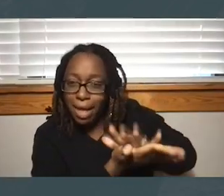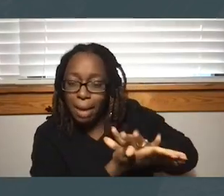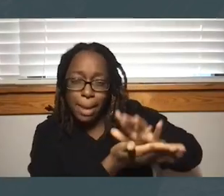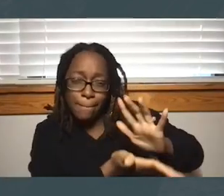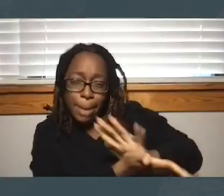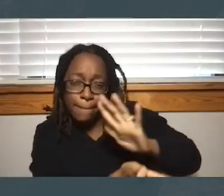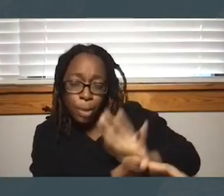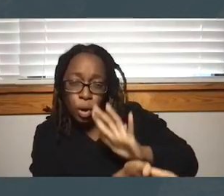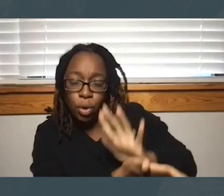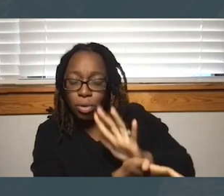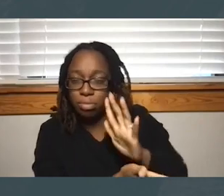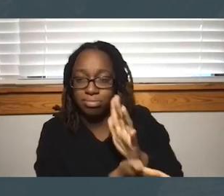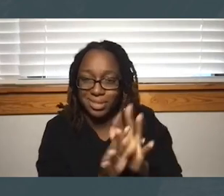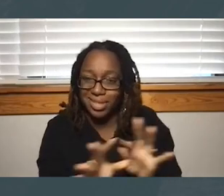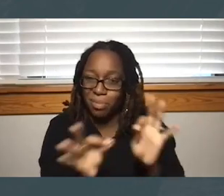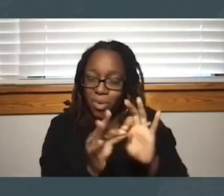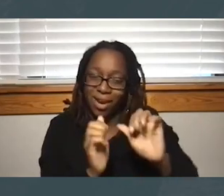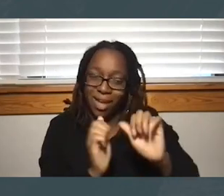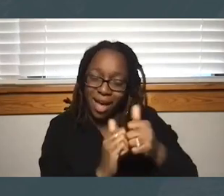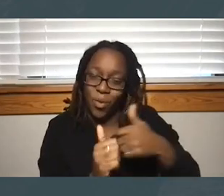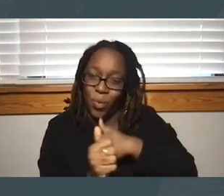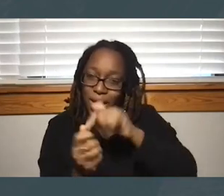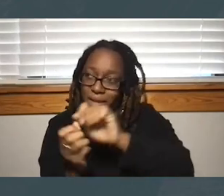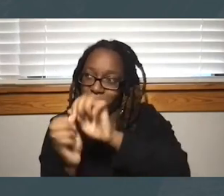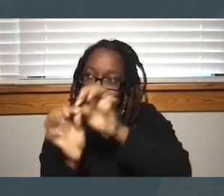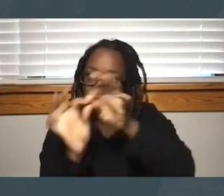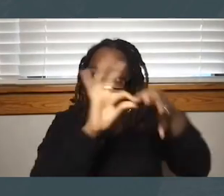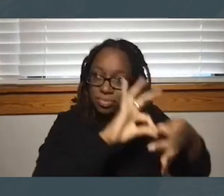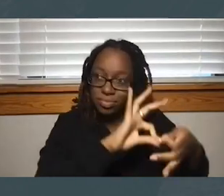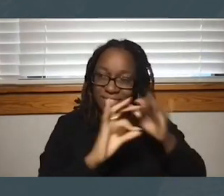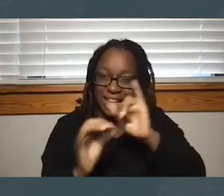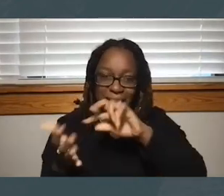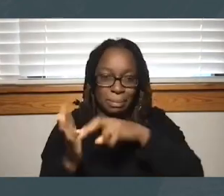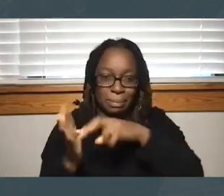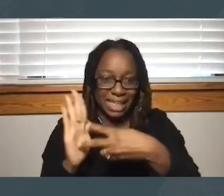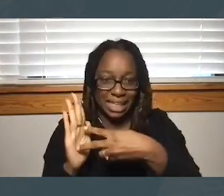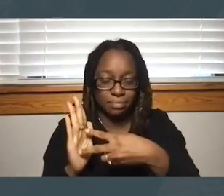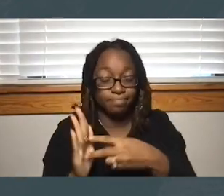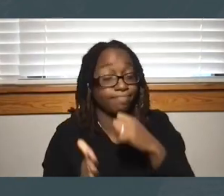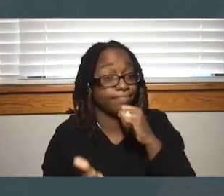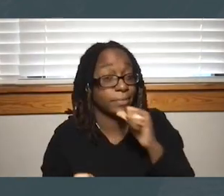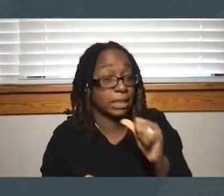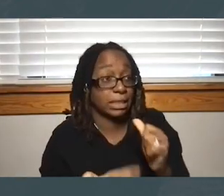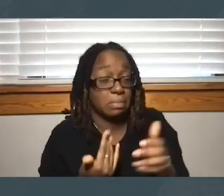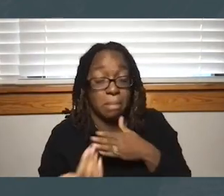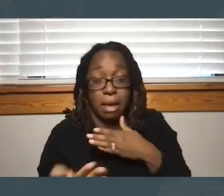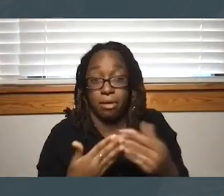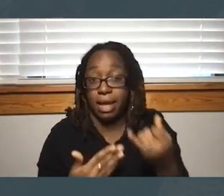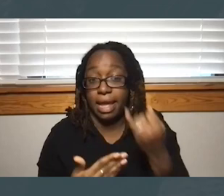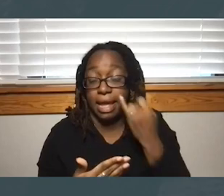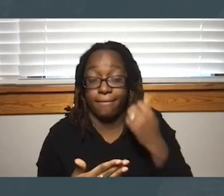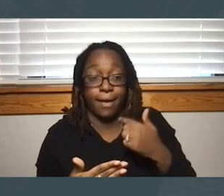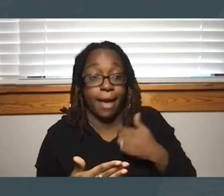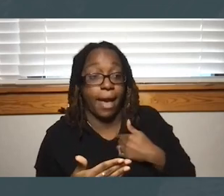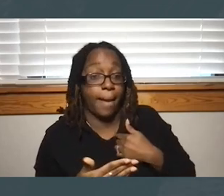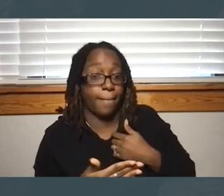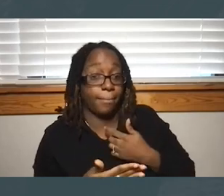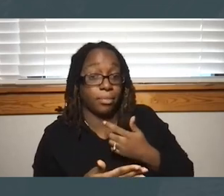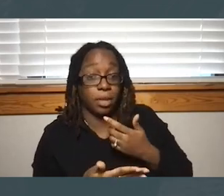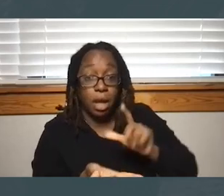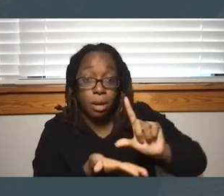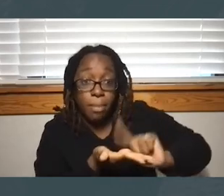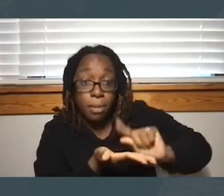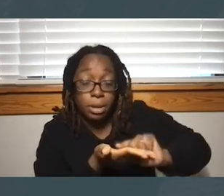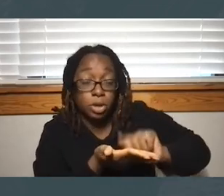you're interested, as we said at the beginning, in, sharing your work or making it more